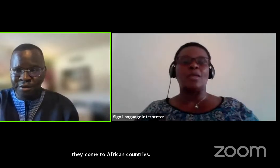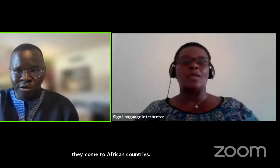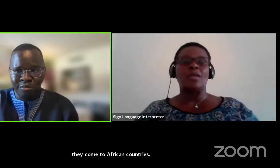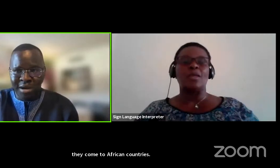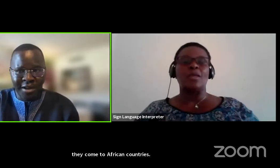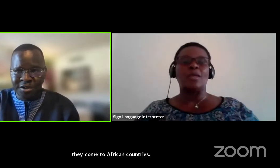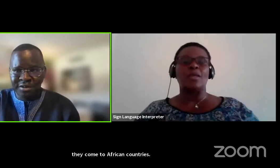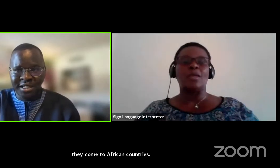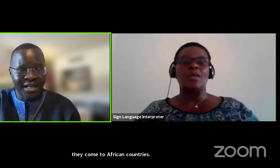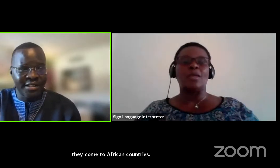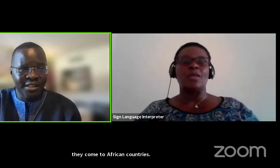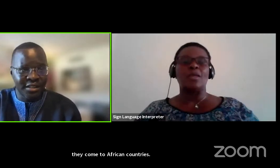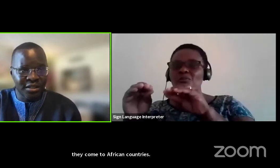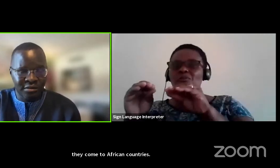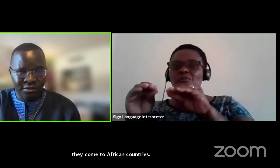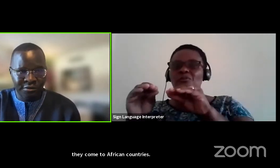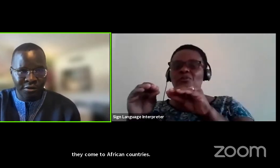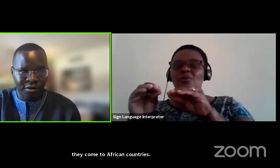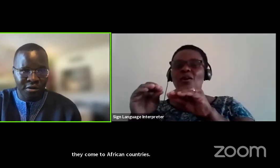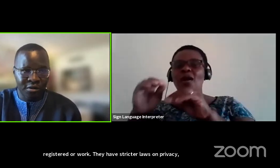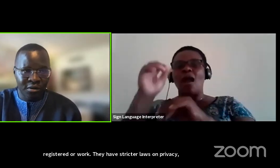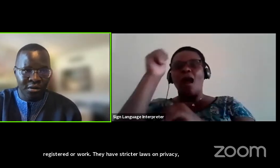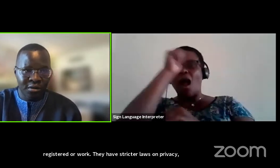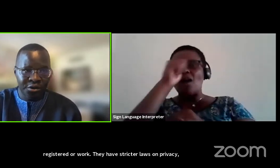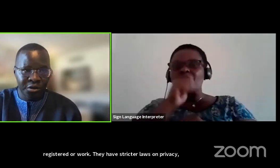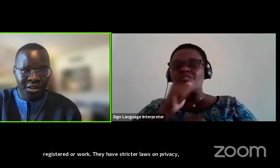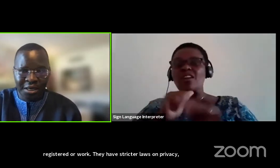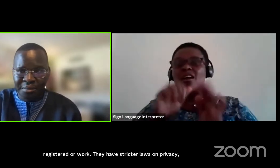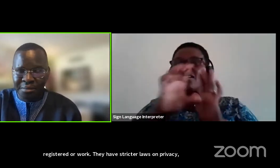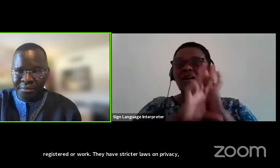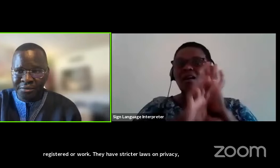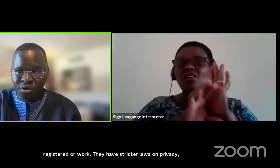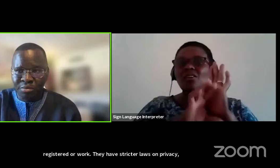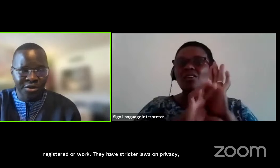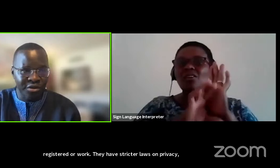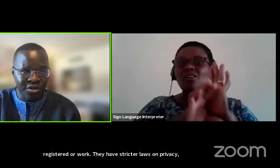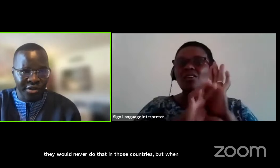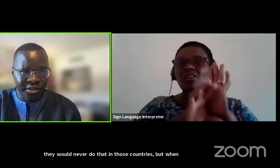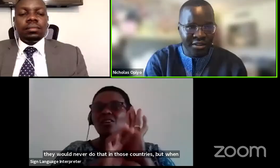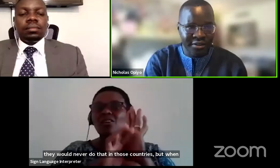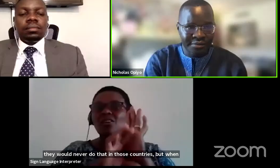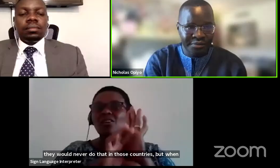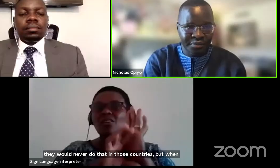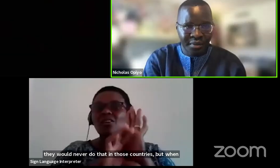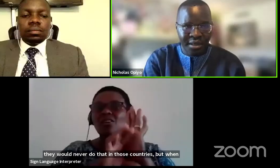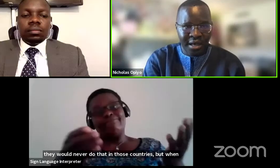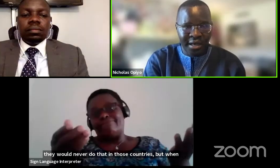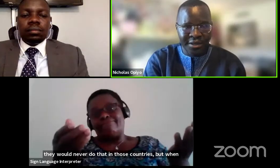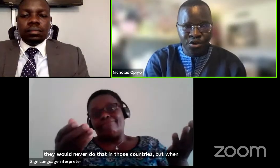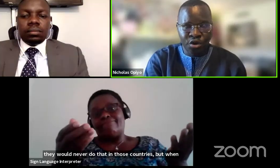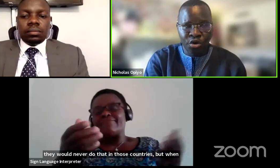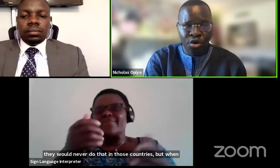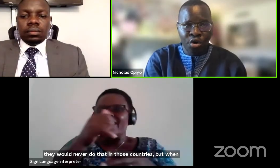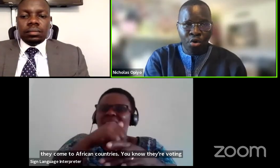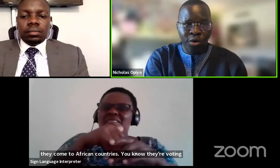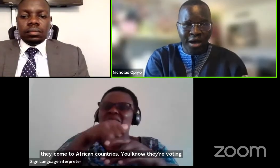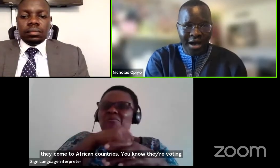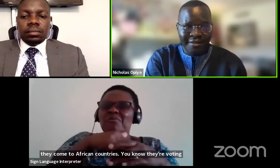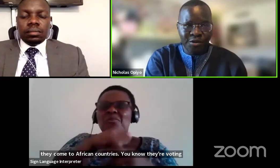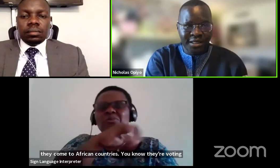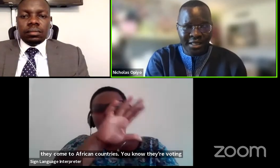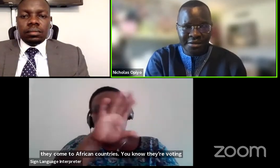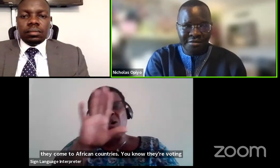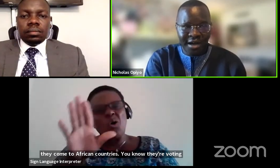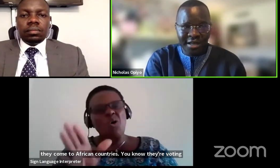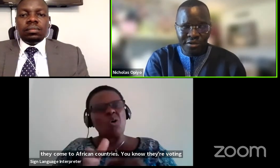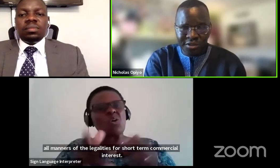they're involved in all manners of illegalities for short-term commercial interest. And so we